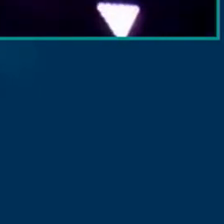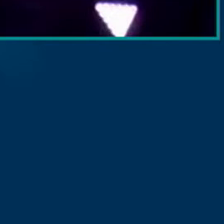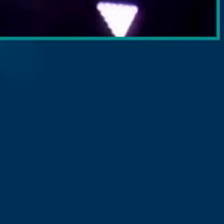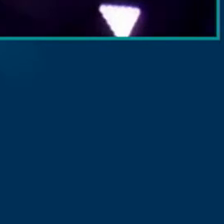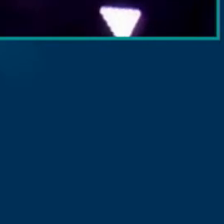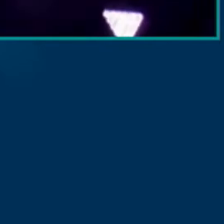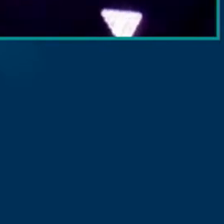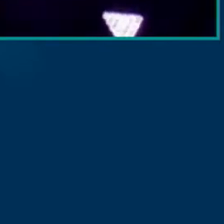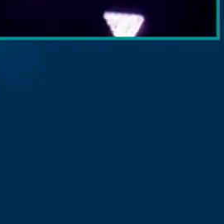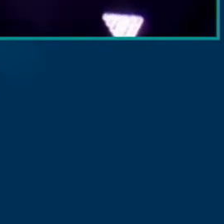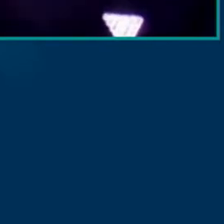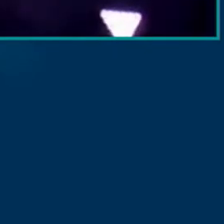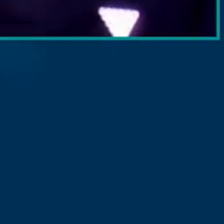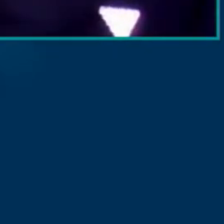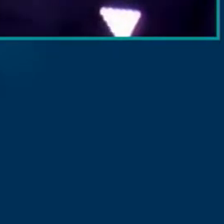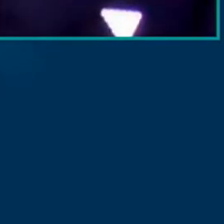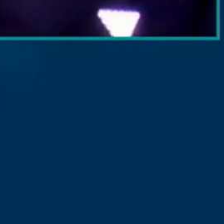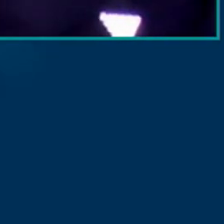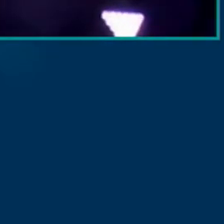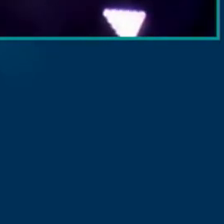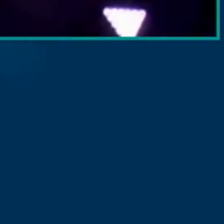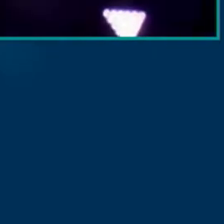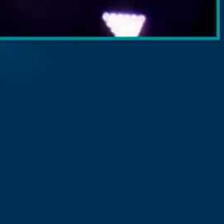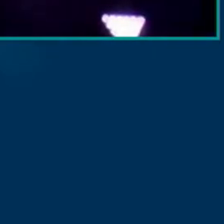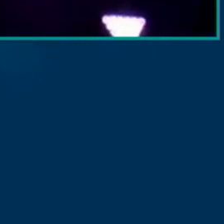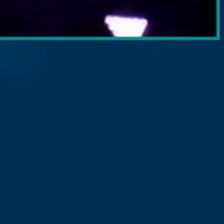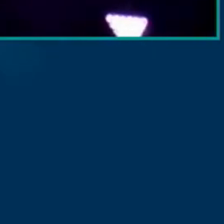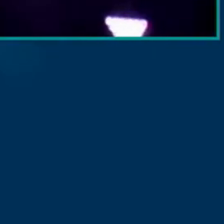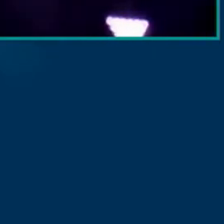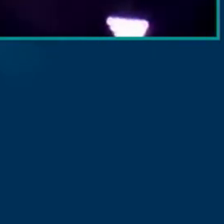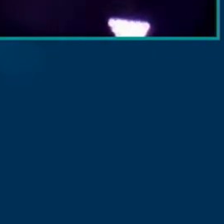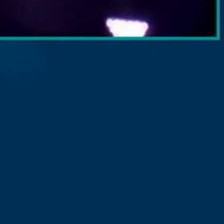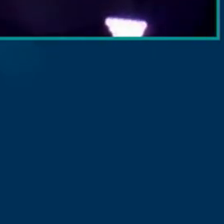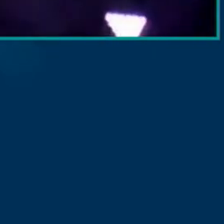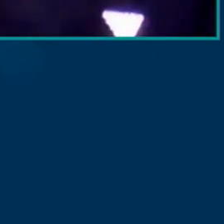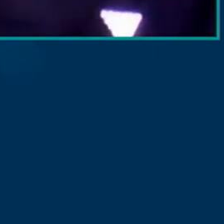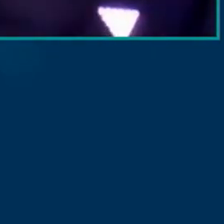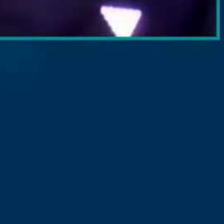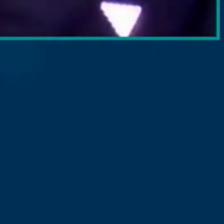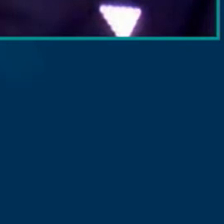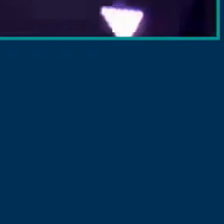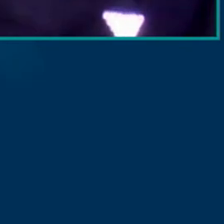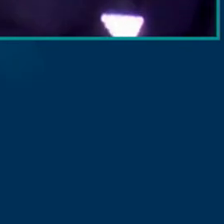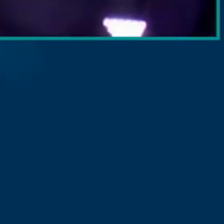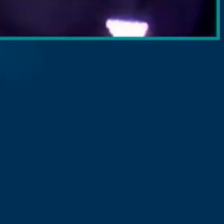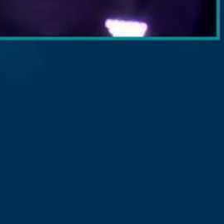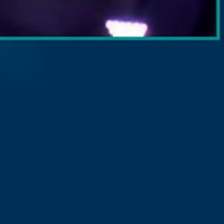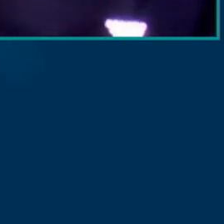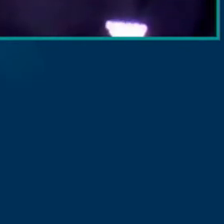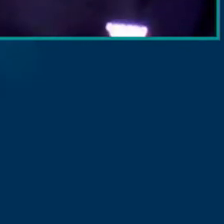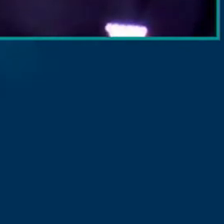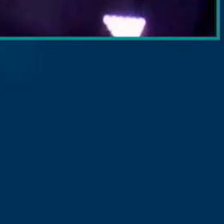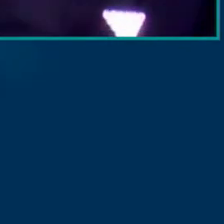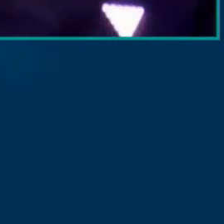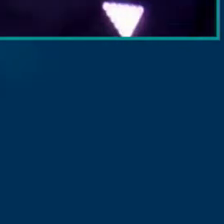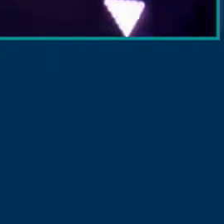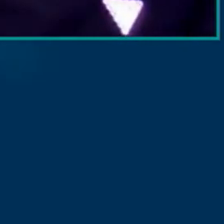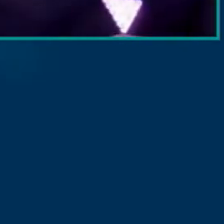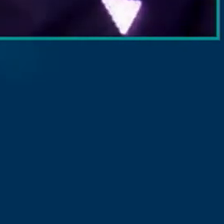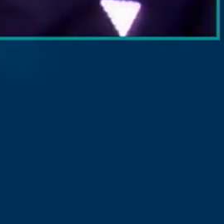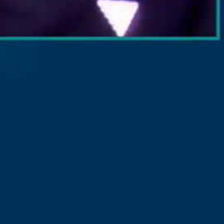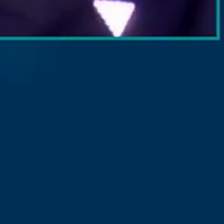planning entities that it affected regulations not just at the regional level. An example is a range